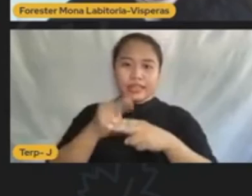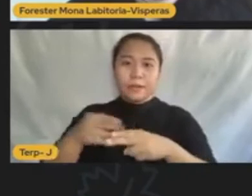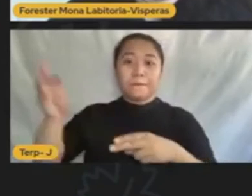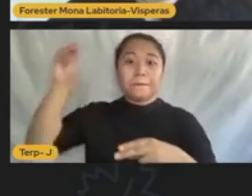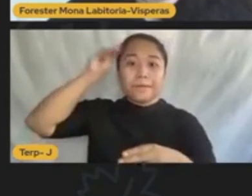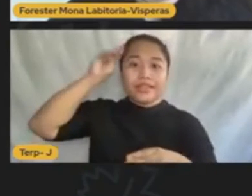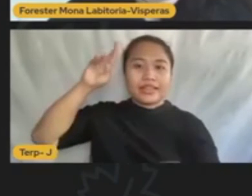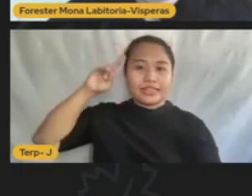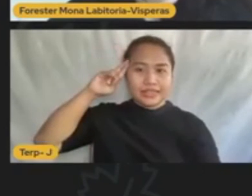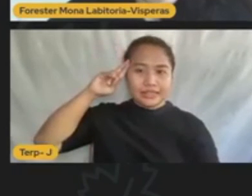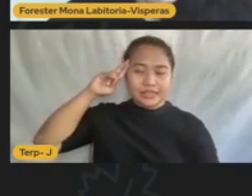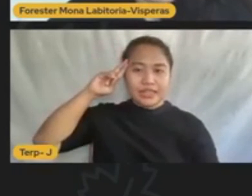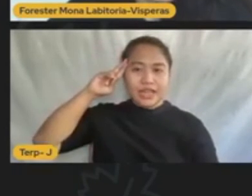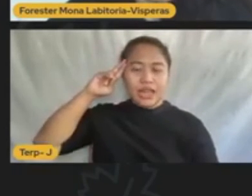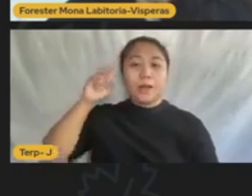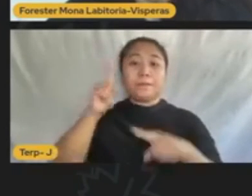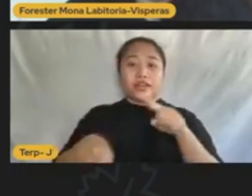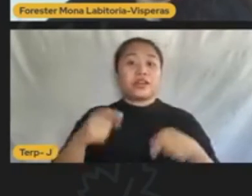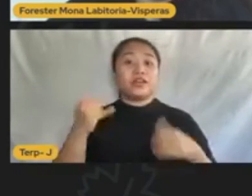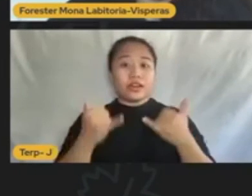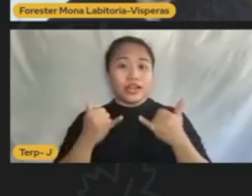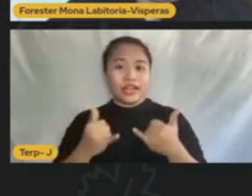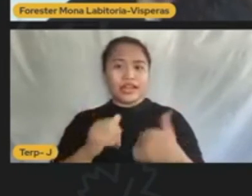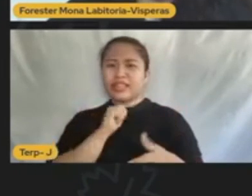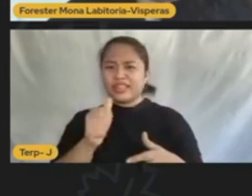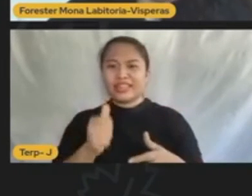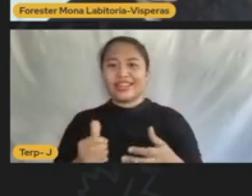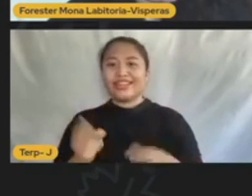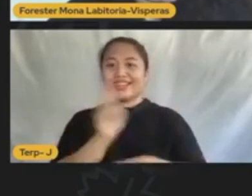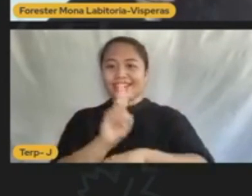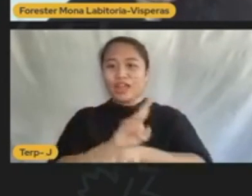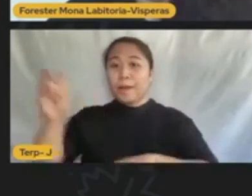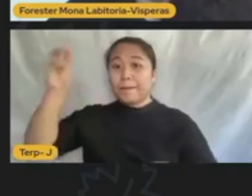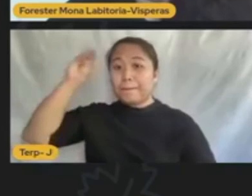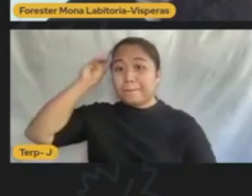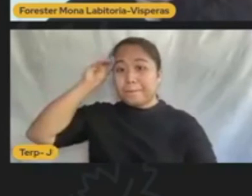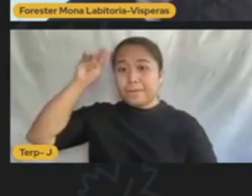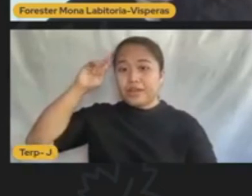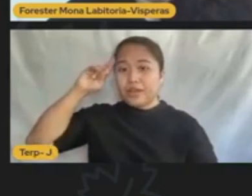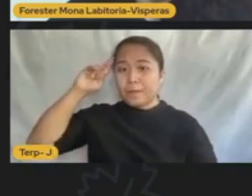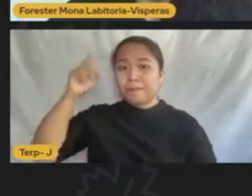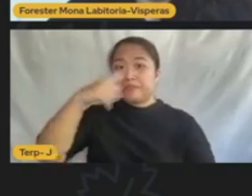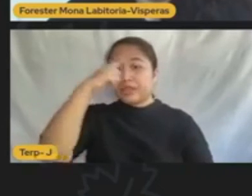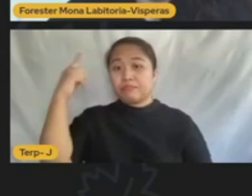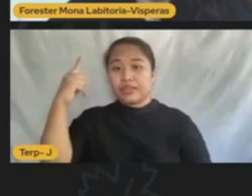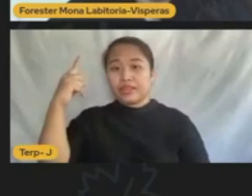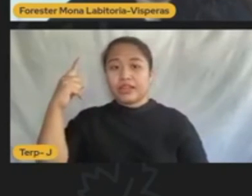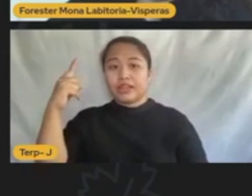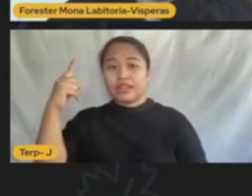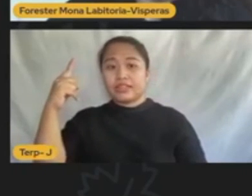earlier, we are not calling it mental retardation anymore because it is an intellectual disability. It's